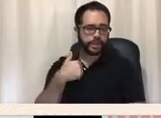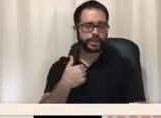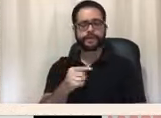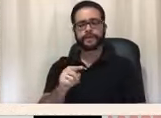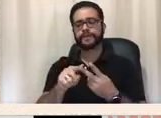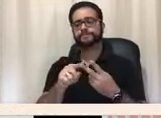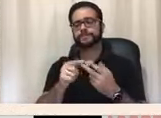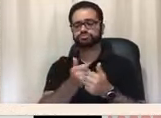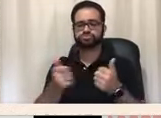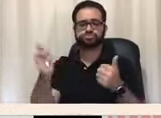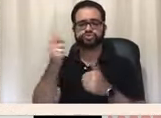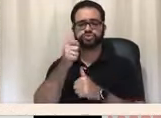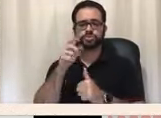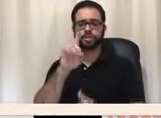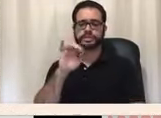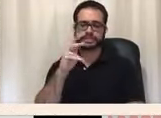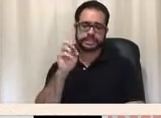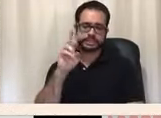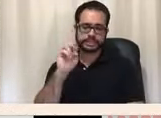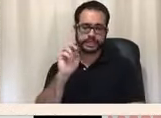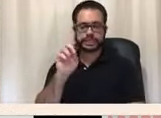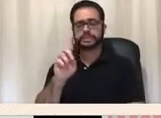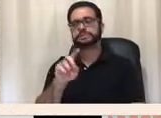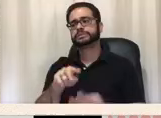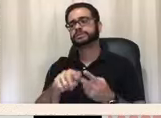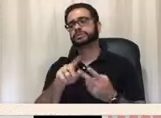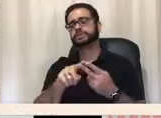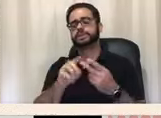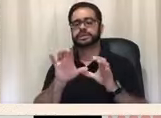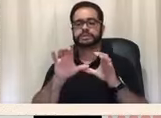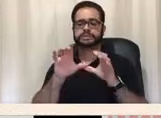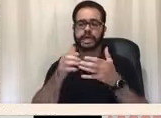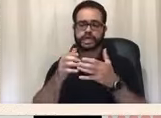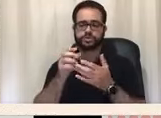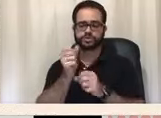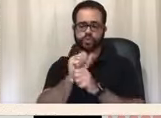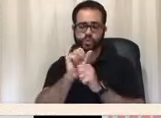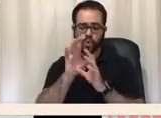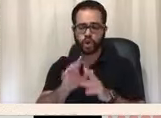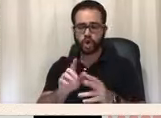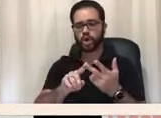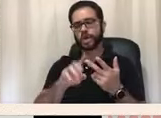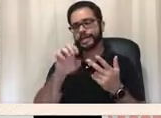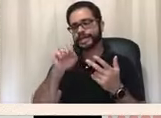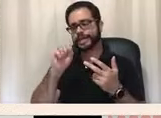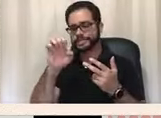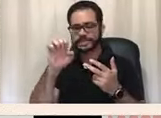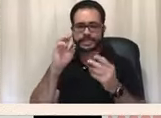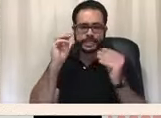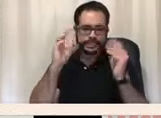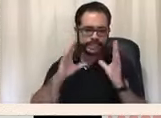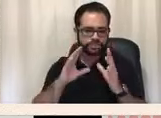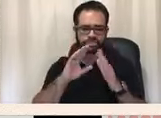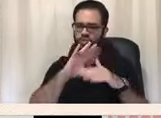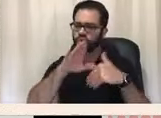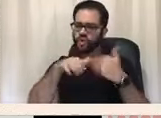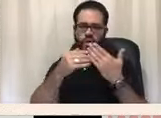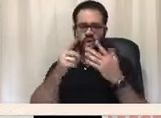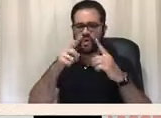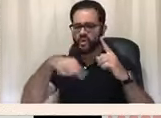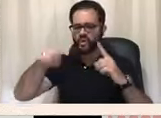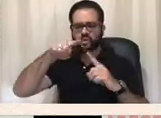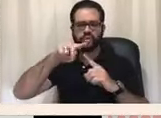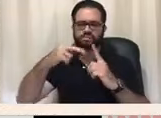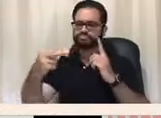may have, a caseworker may have, an ESE teacher may have. And it's also to